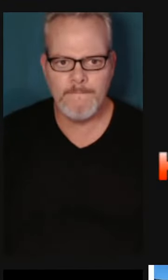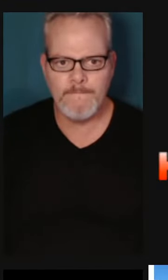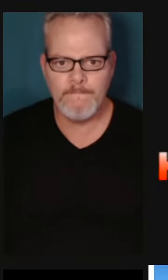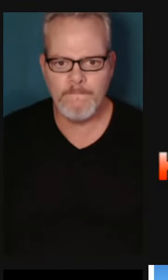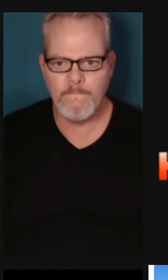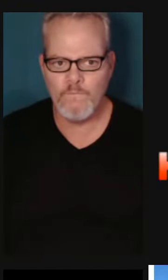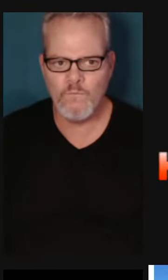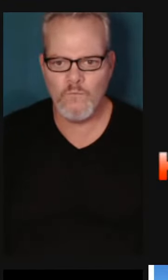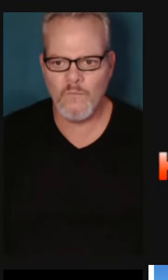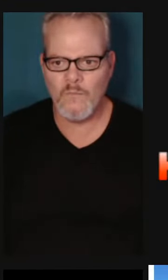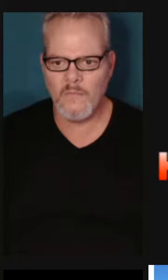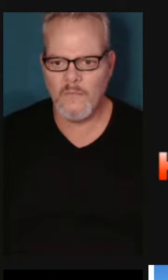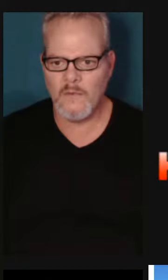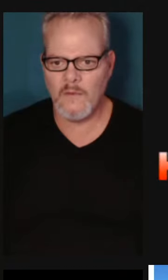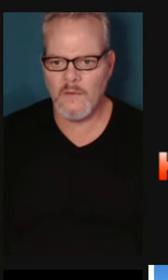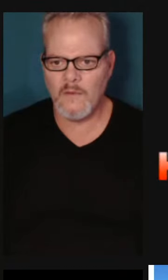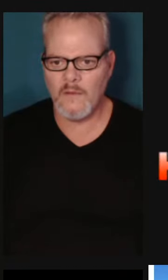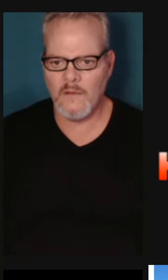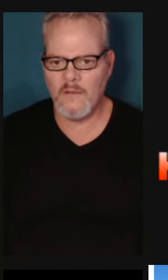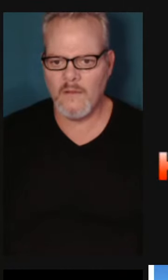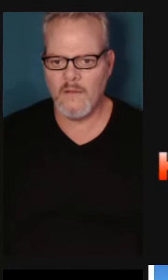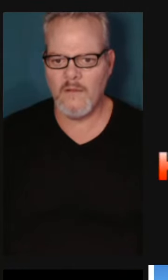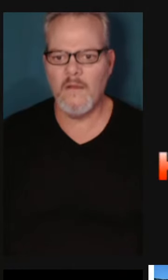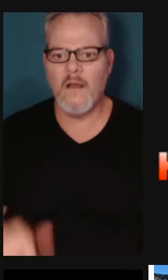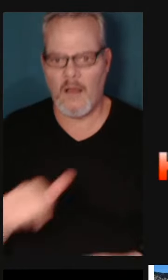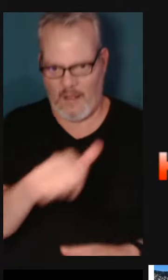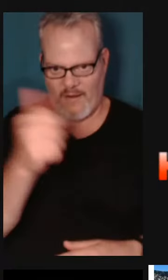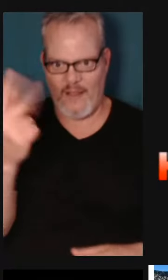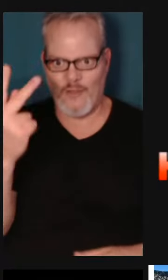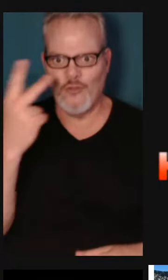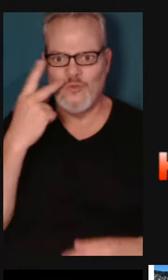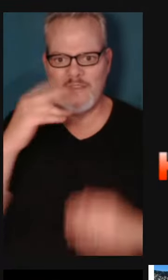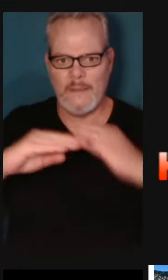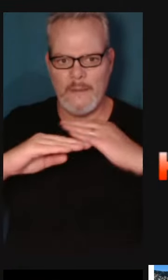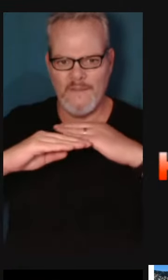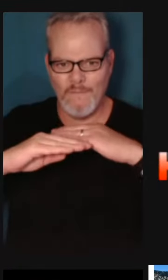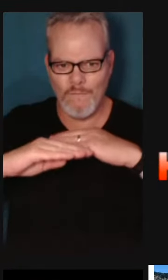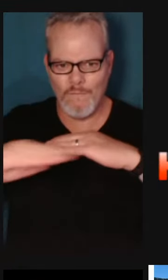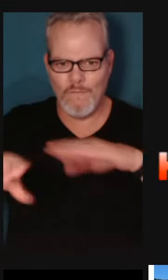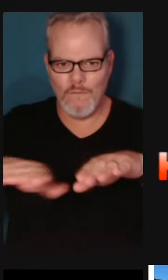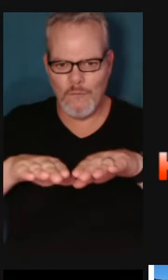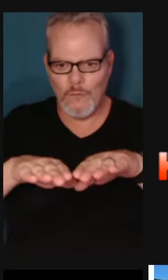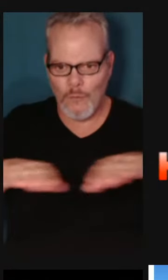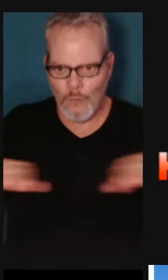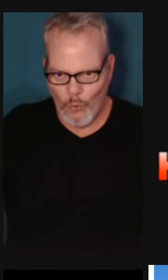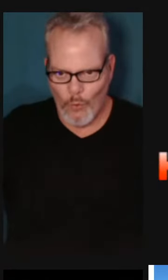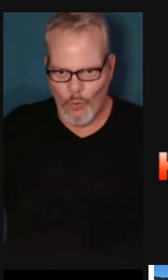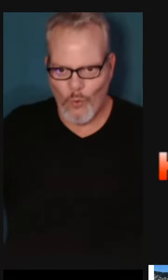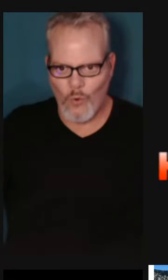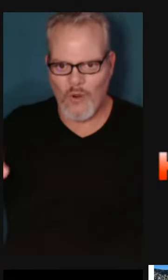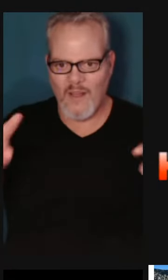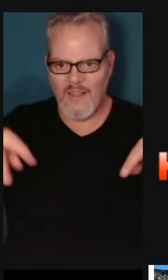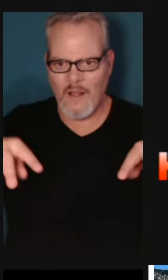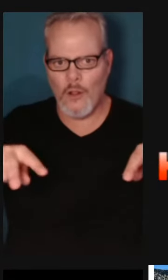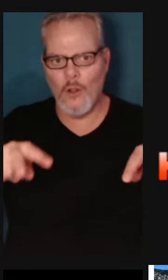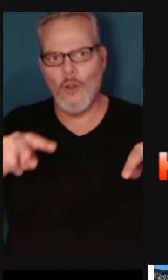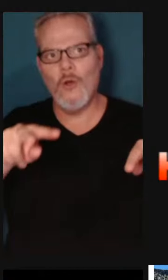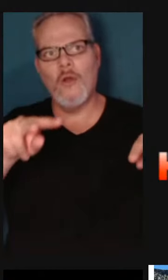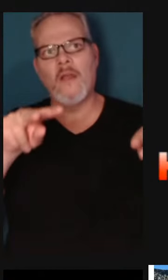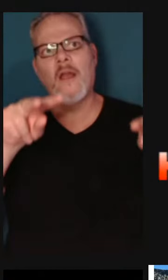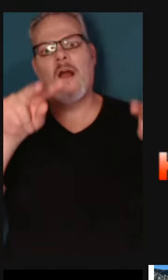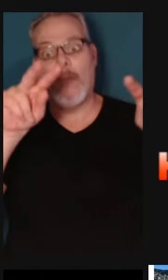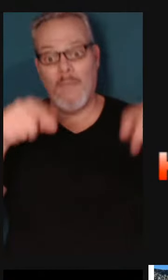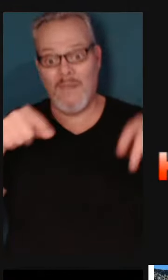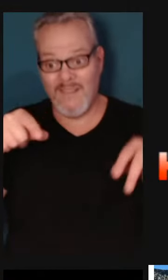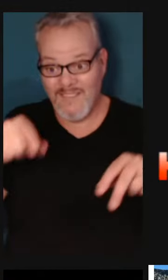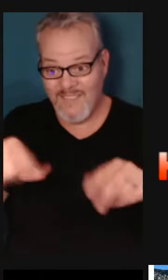Some other images from the crater. Here is the crater floor. And here is looking up from the crater floor. So right down here in the bottom,